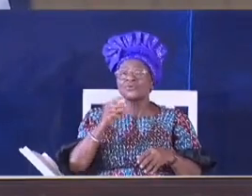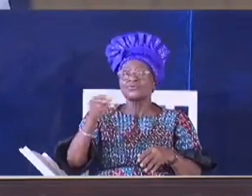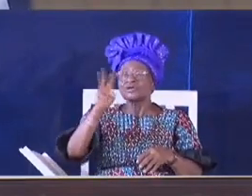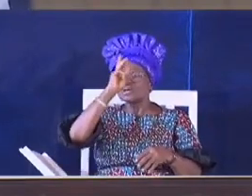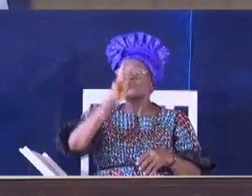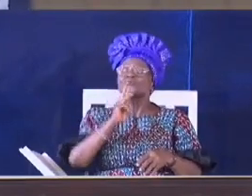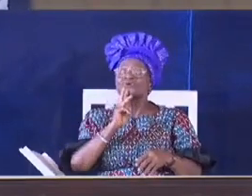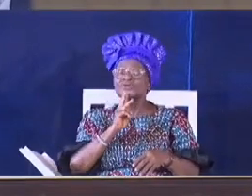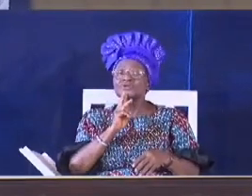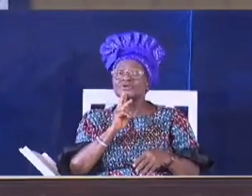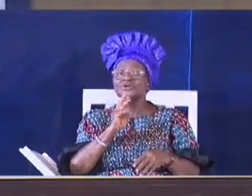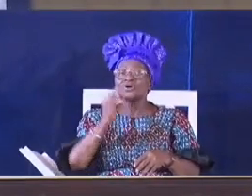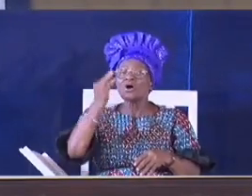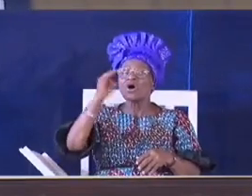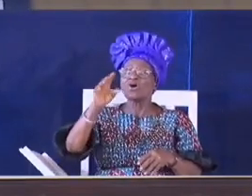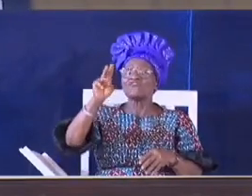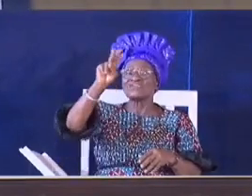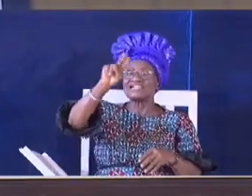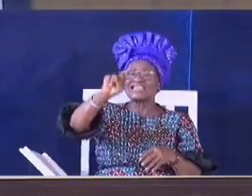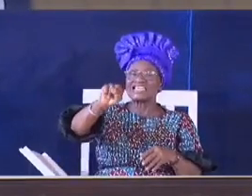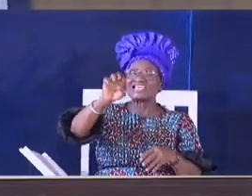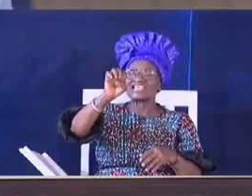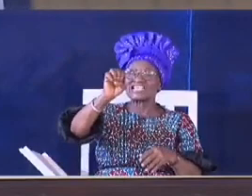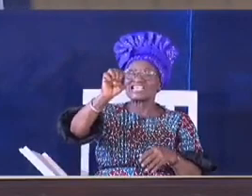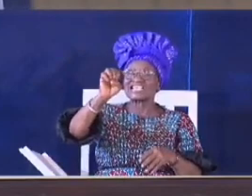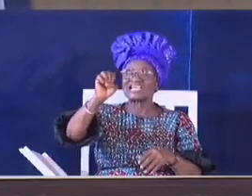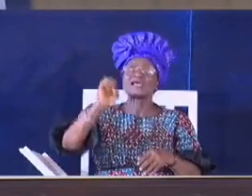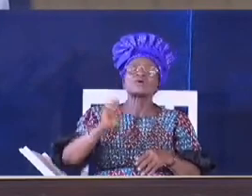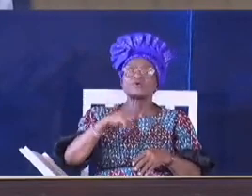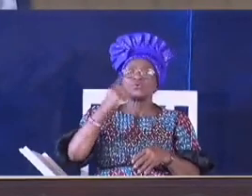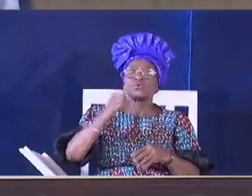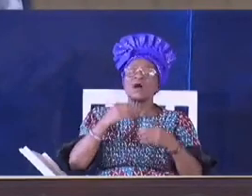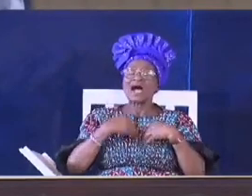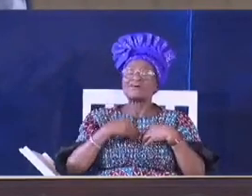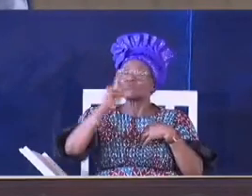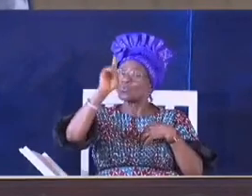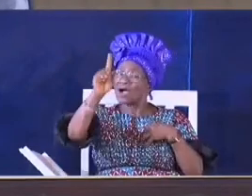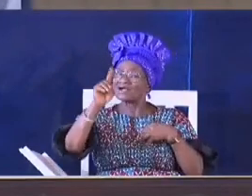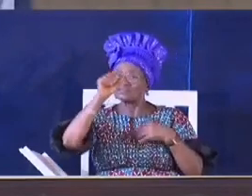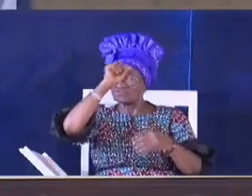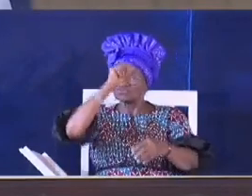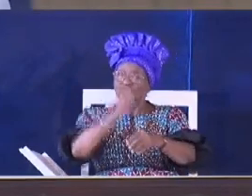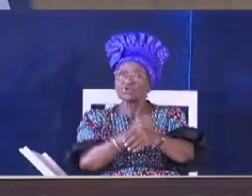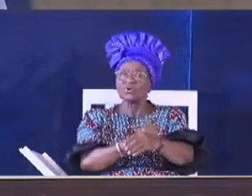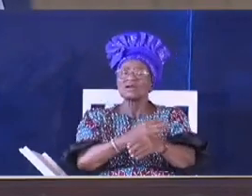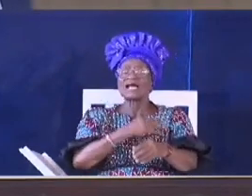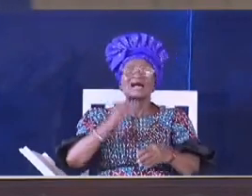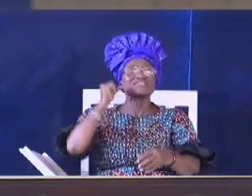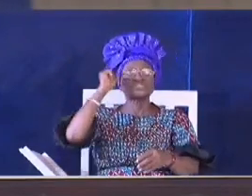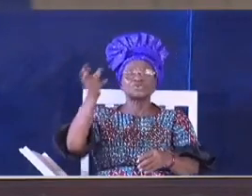we call the widow of Nain, who had one son, and she was